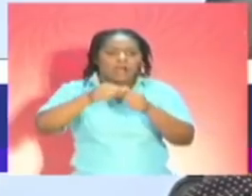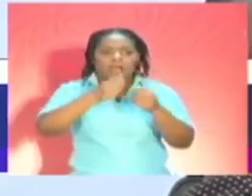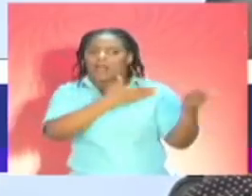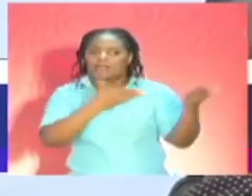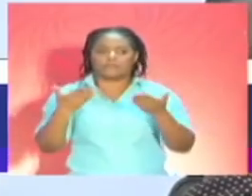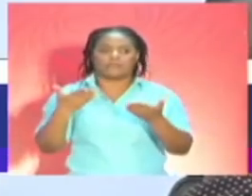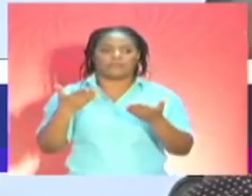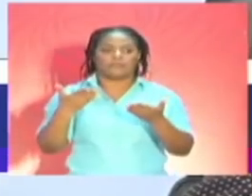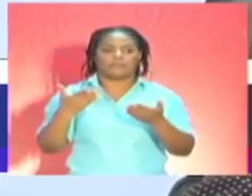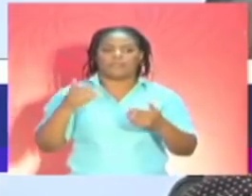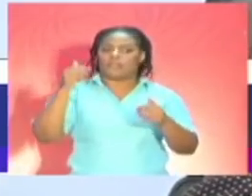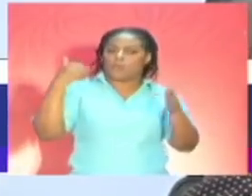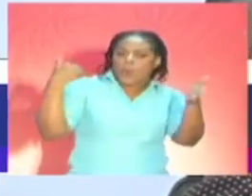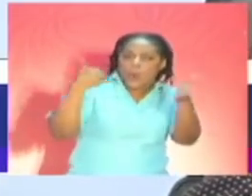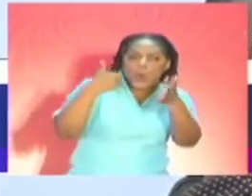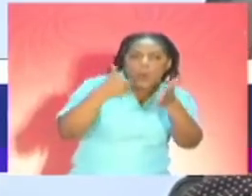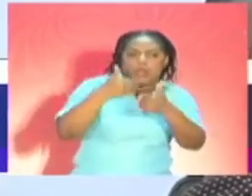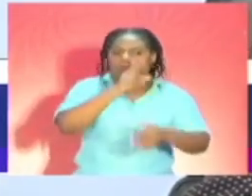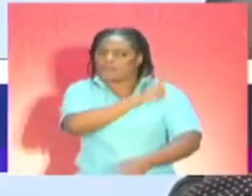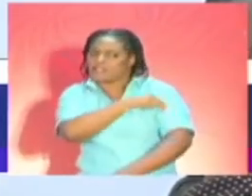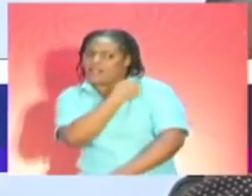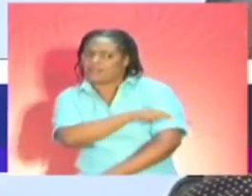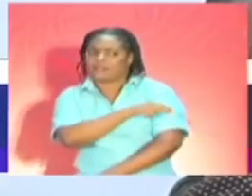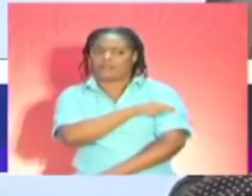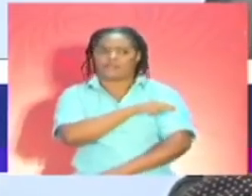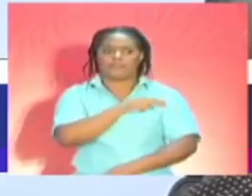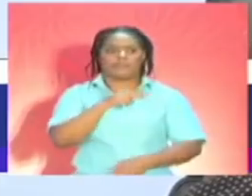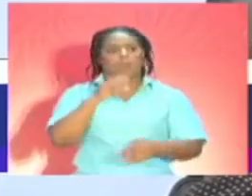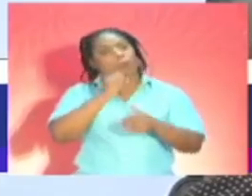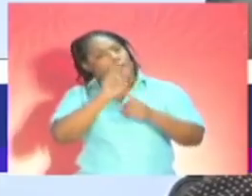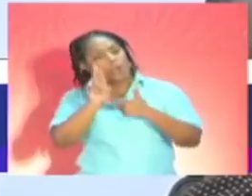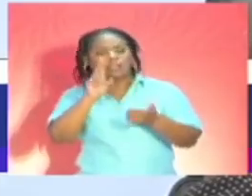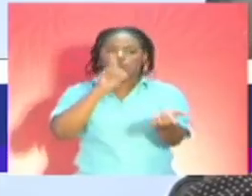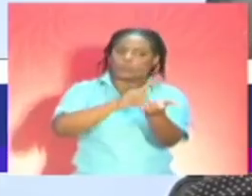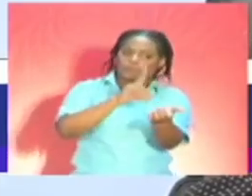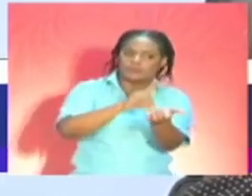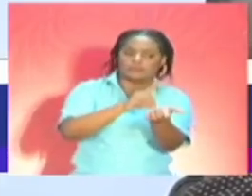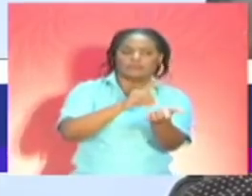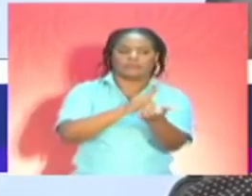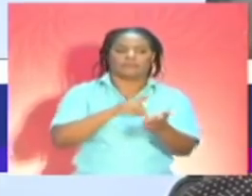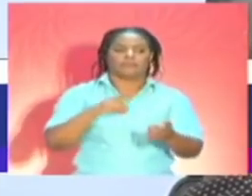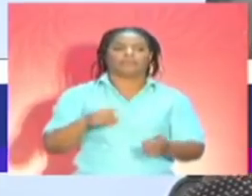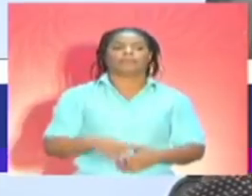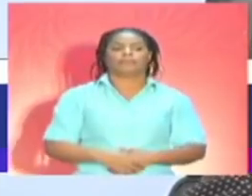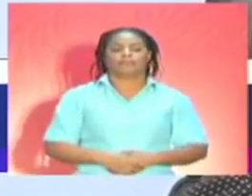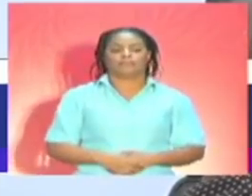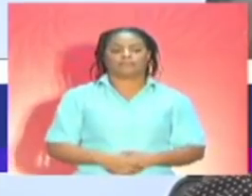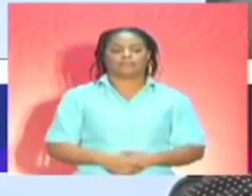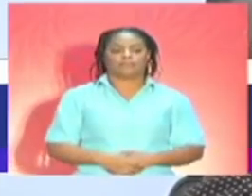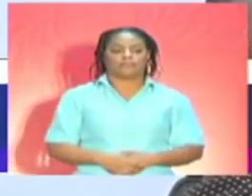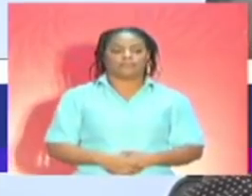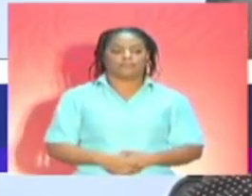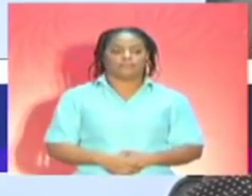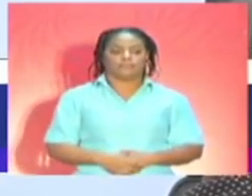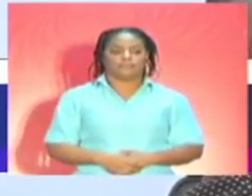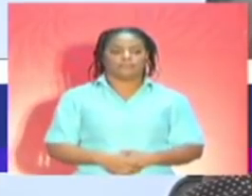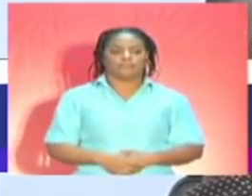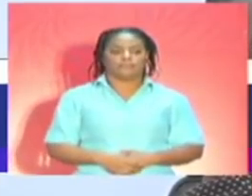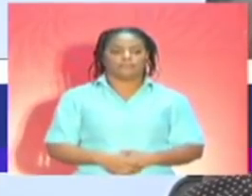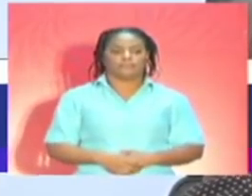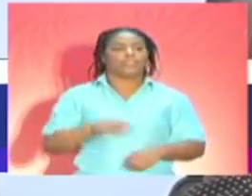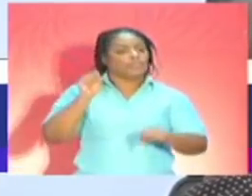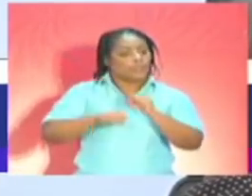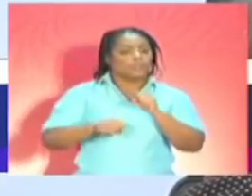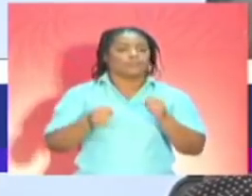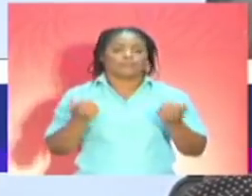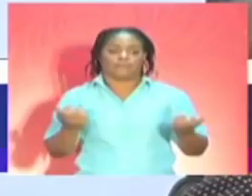health center, to his or her pediatrician, or to your general family doctor. In summary, and